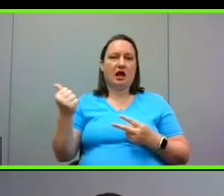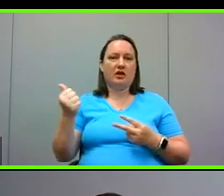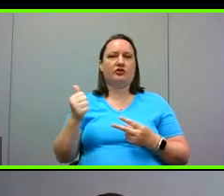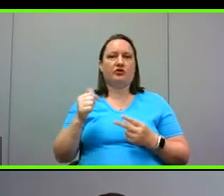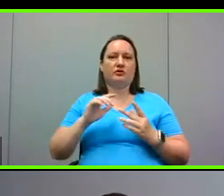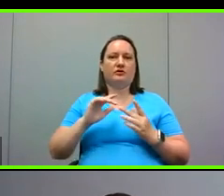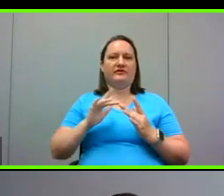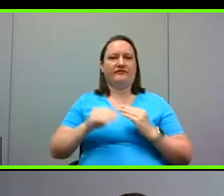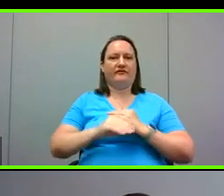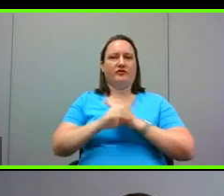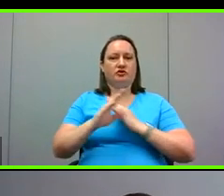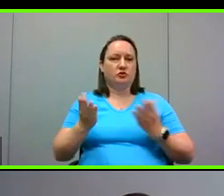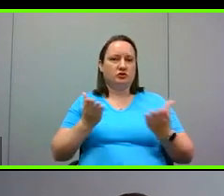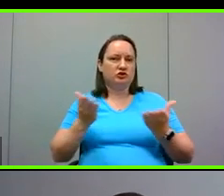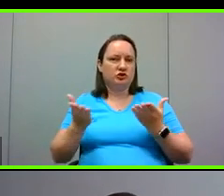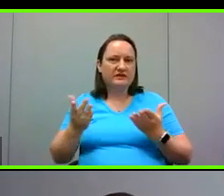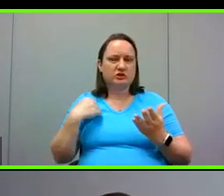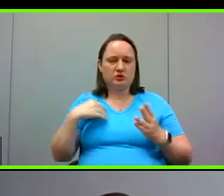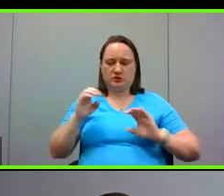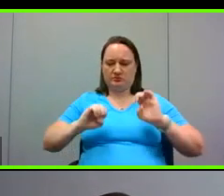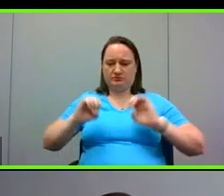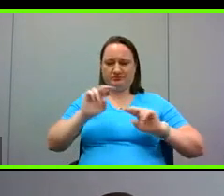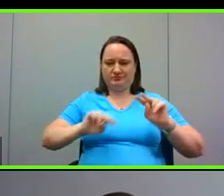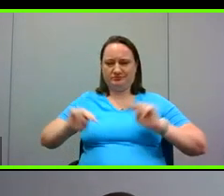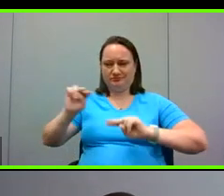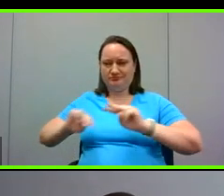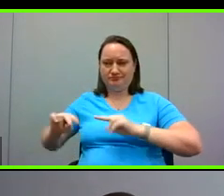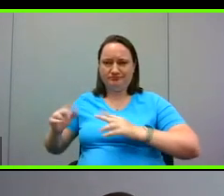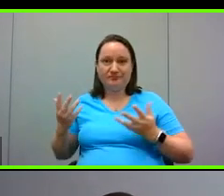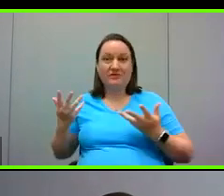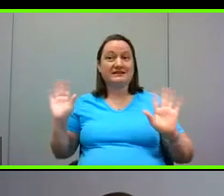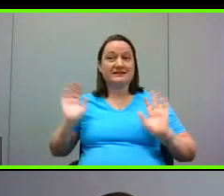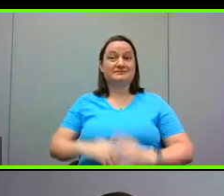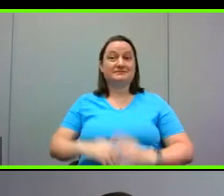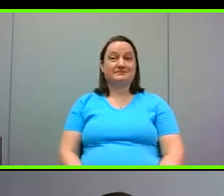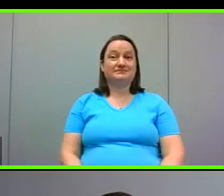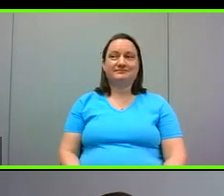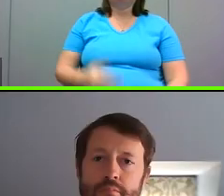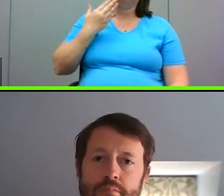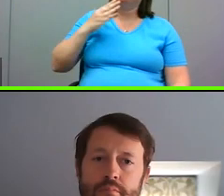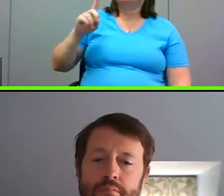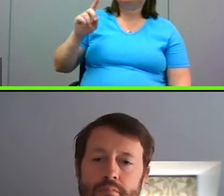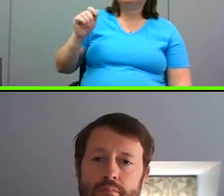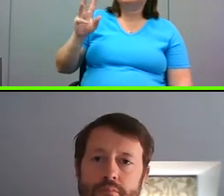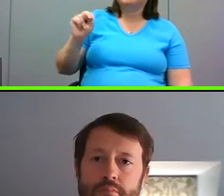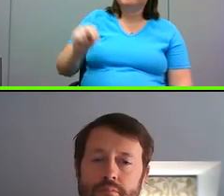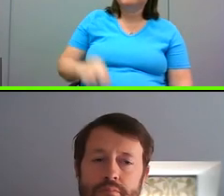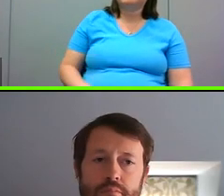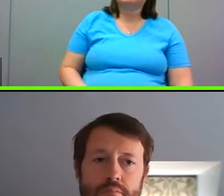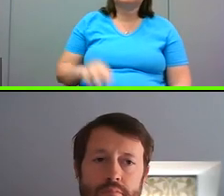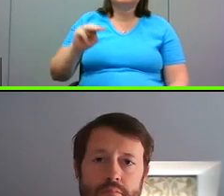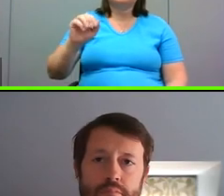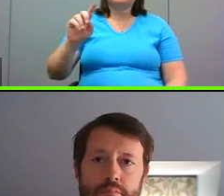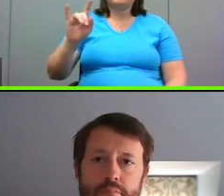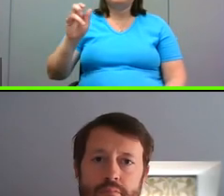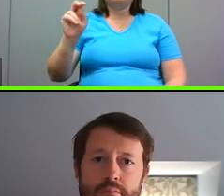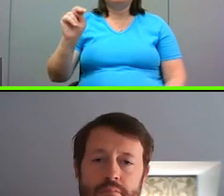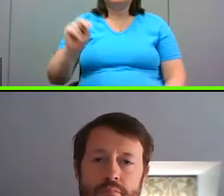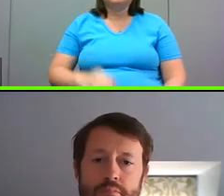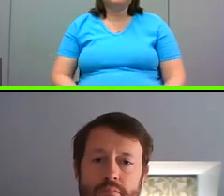forward. That's all that I have. All right, thanks, Dawn. Madeline, you're up.